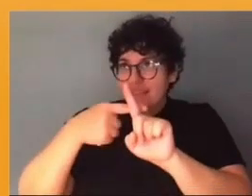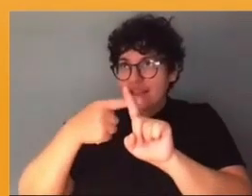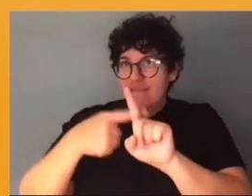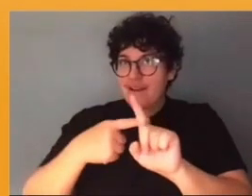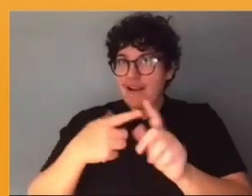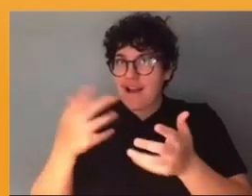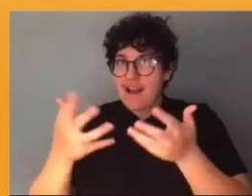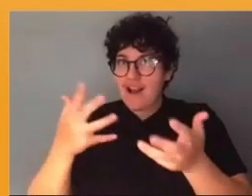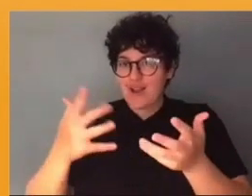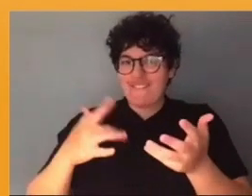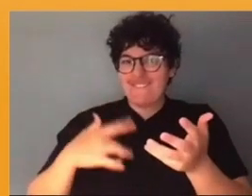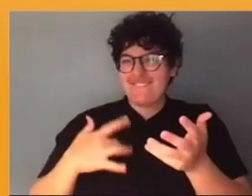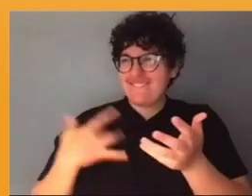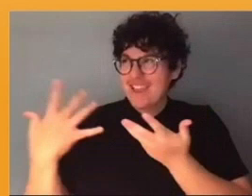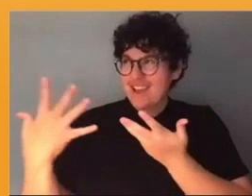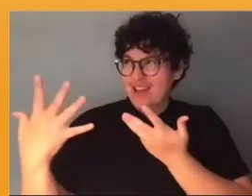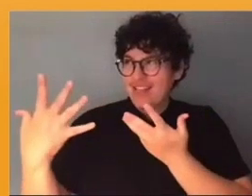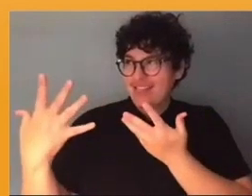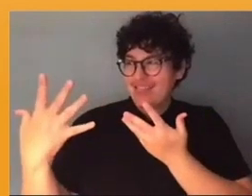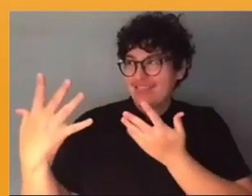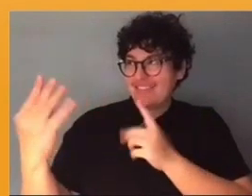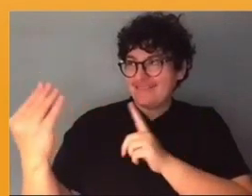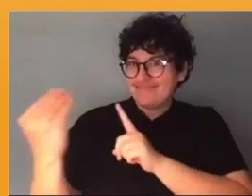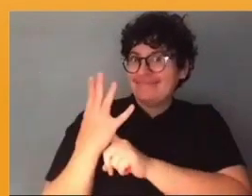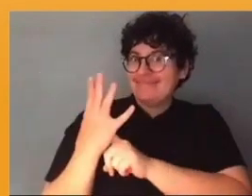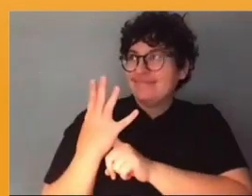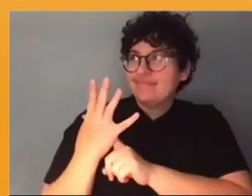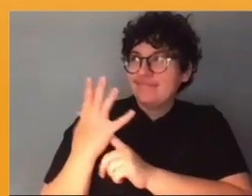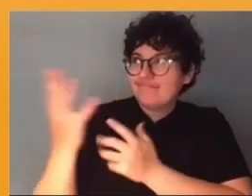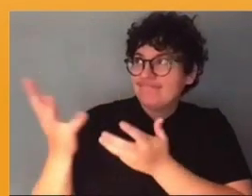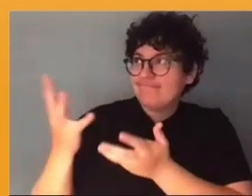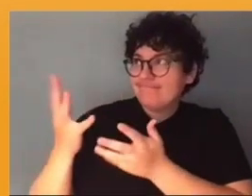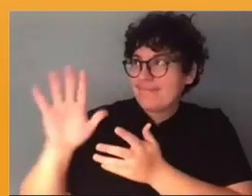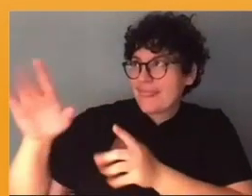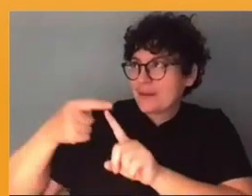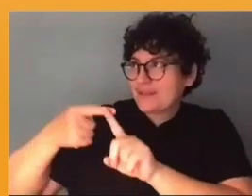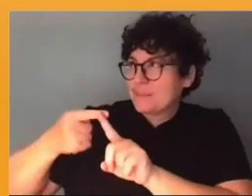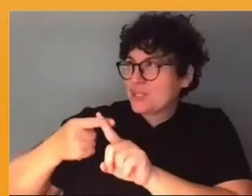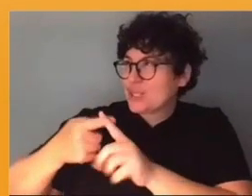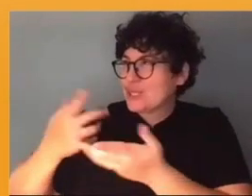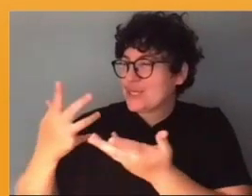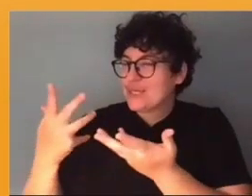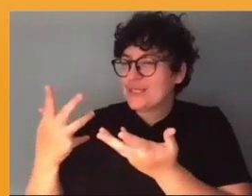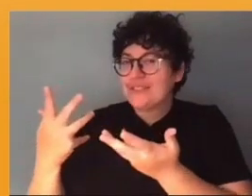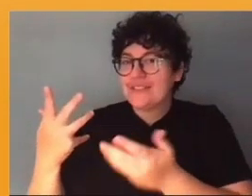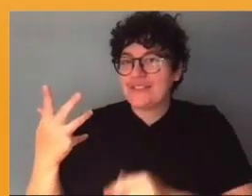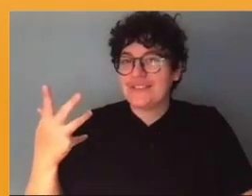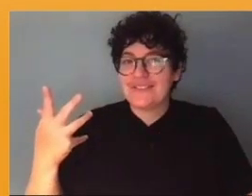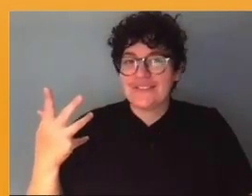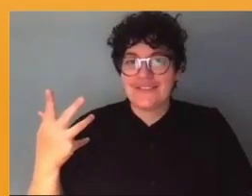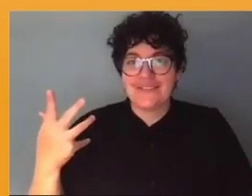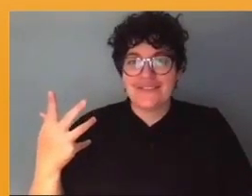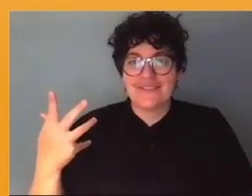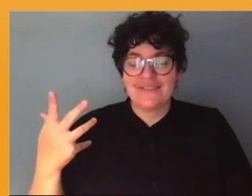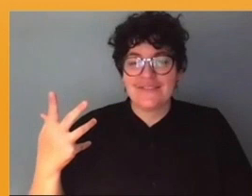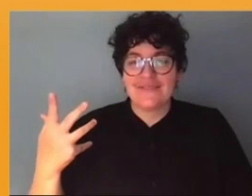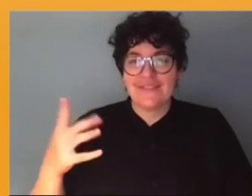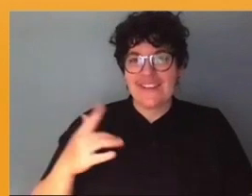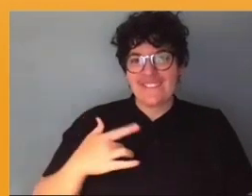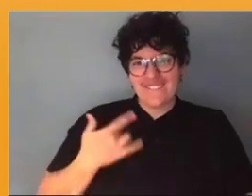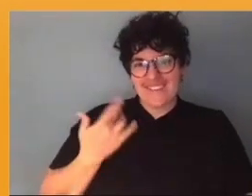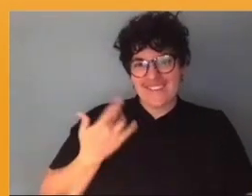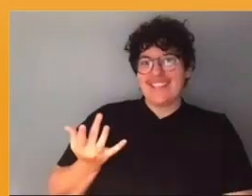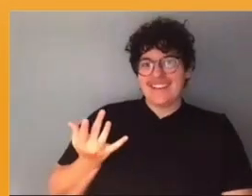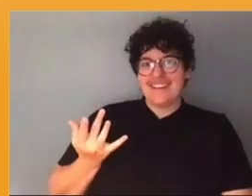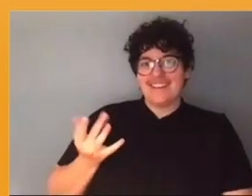musicians, that temperature coming through to you, and that turns